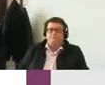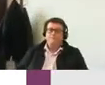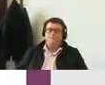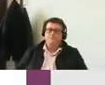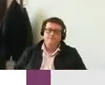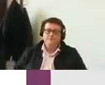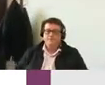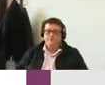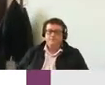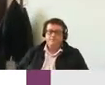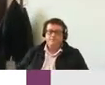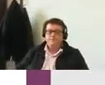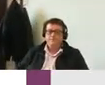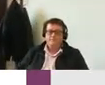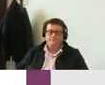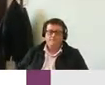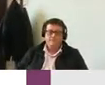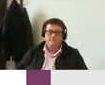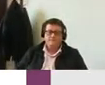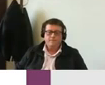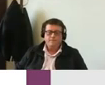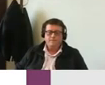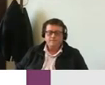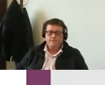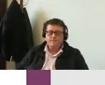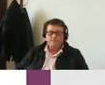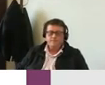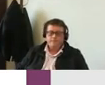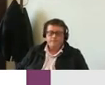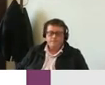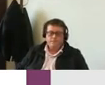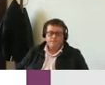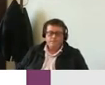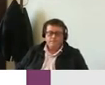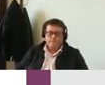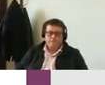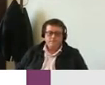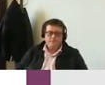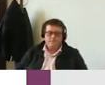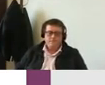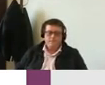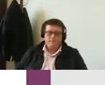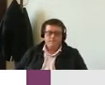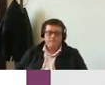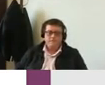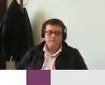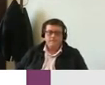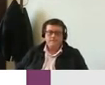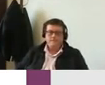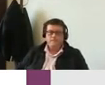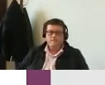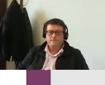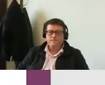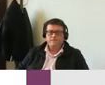survey. And one of the questions we asked frequently was, do you think elder abuse is happening in your